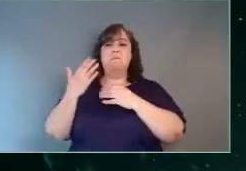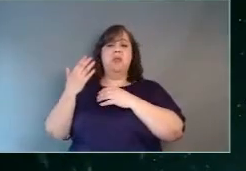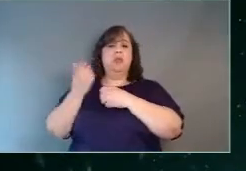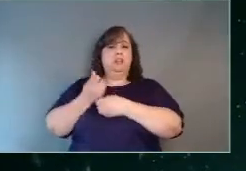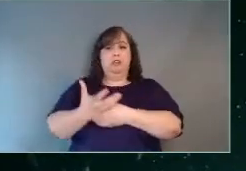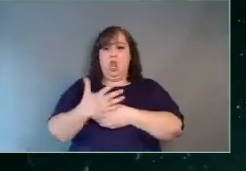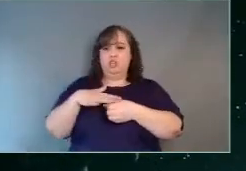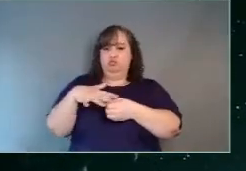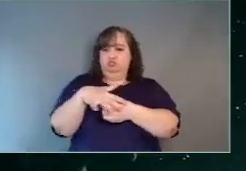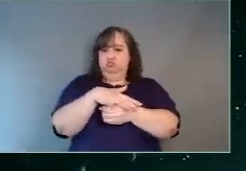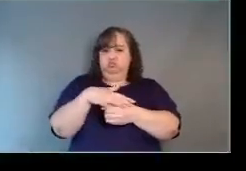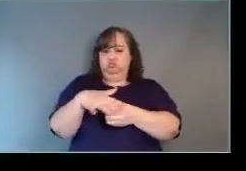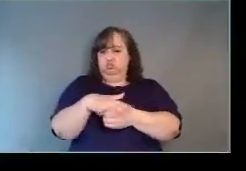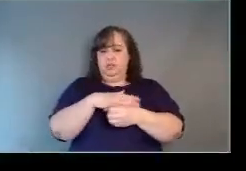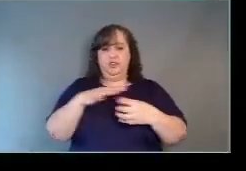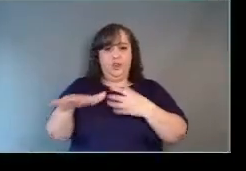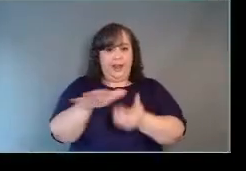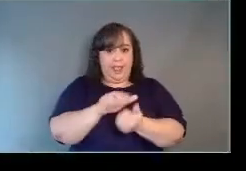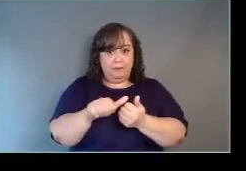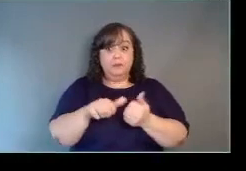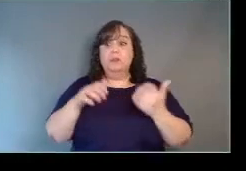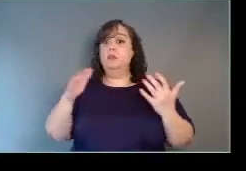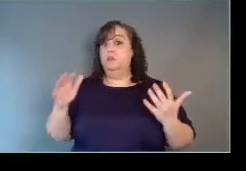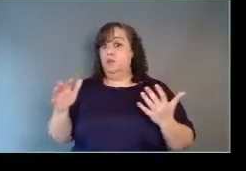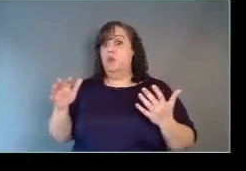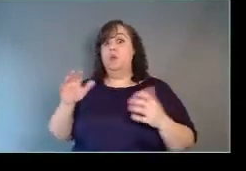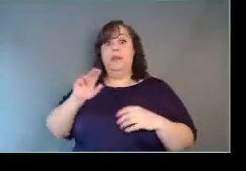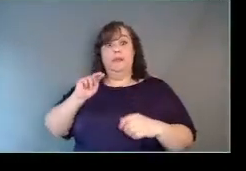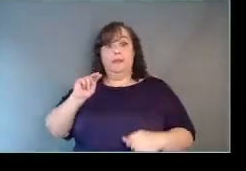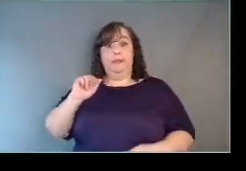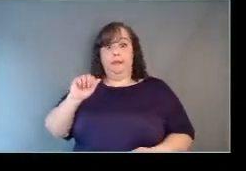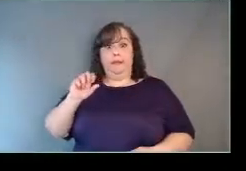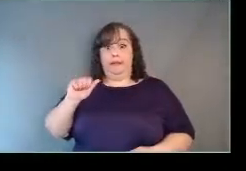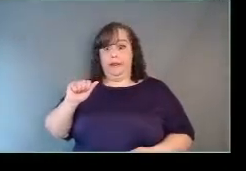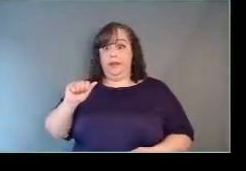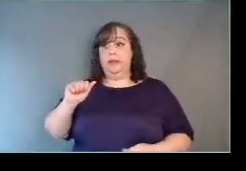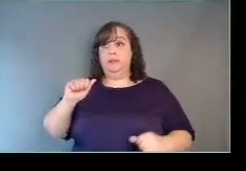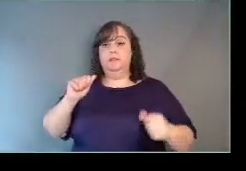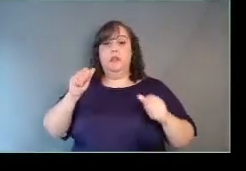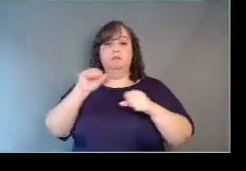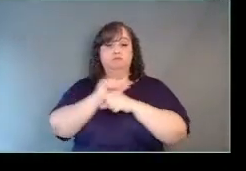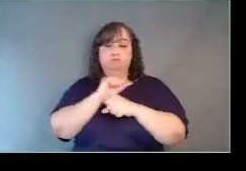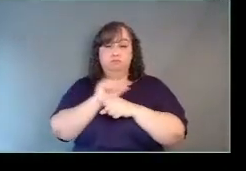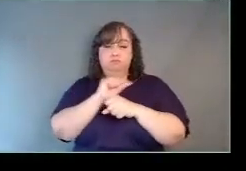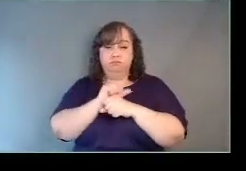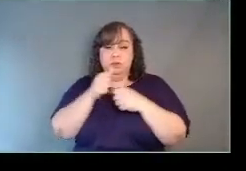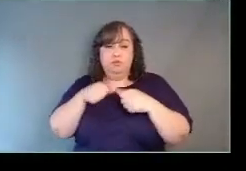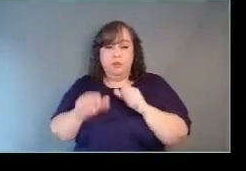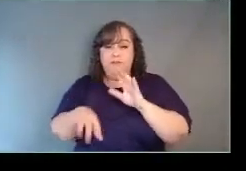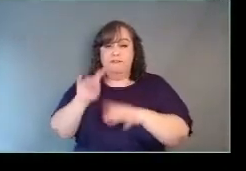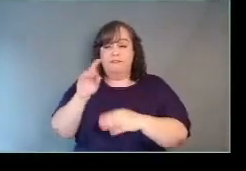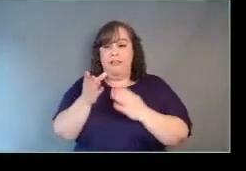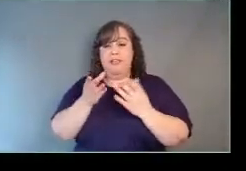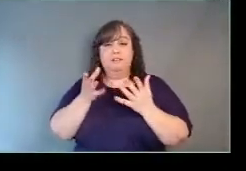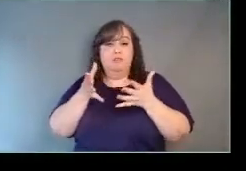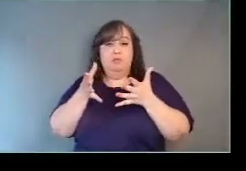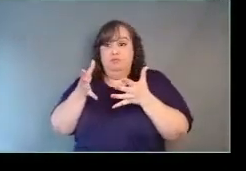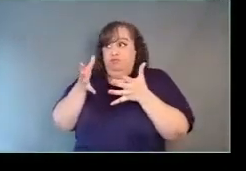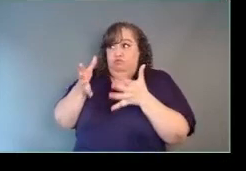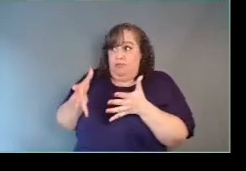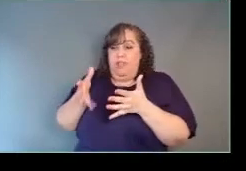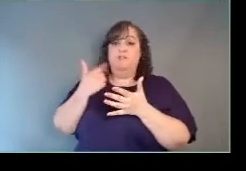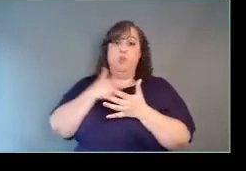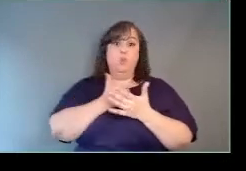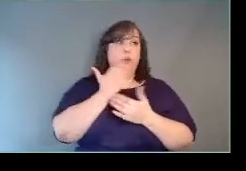damage. And so NASA is working really hard to find the rest of those asteroids, because once we know where they are, we'll be able to know